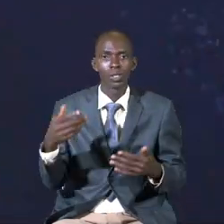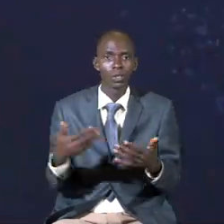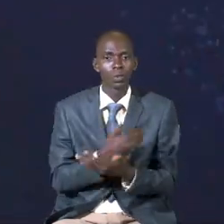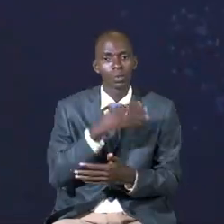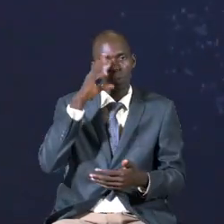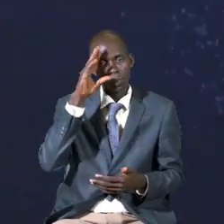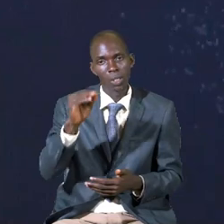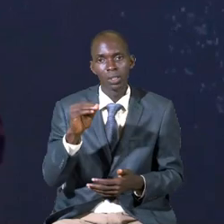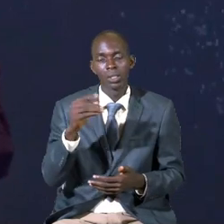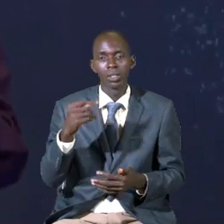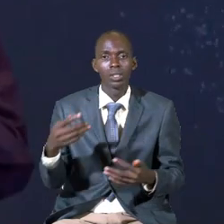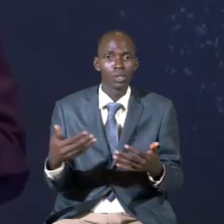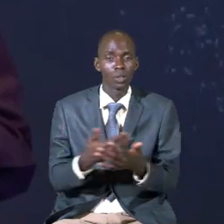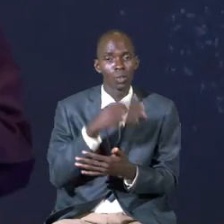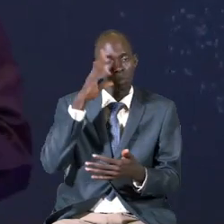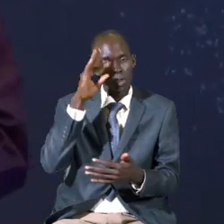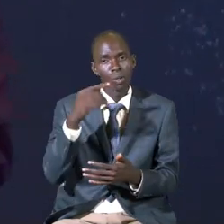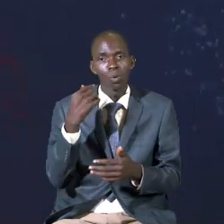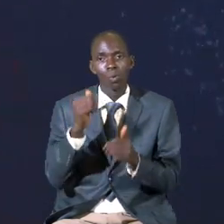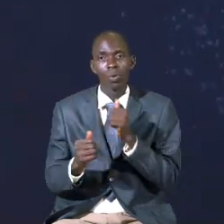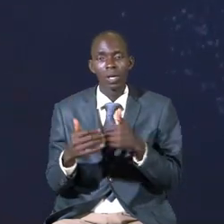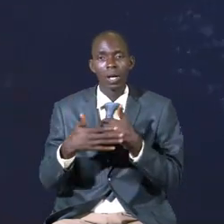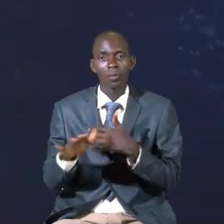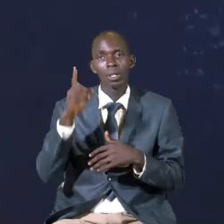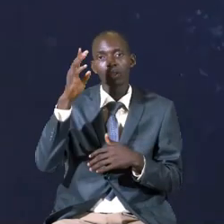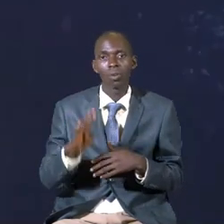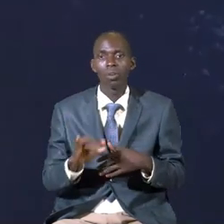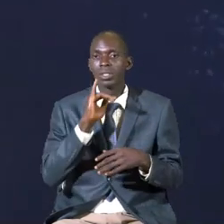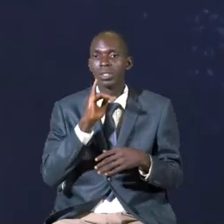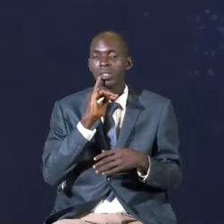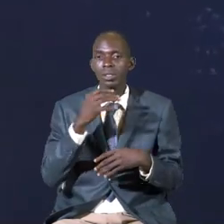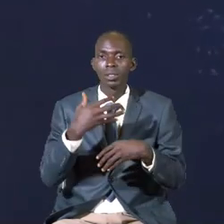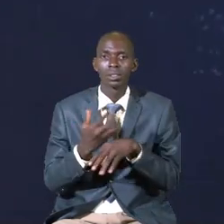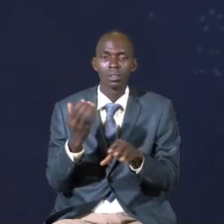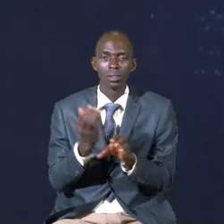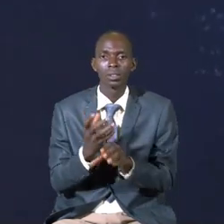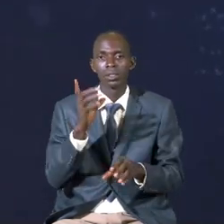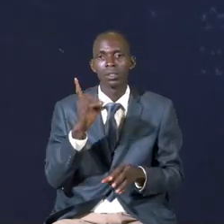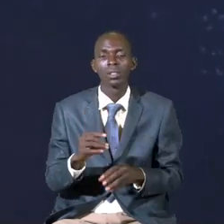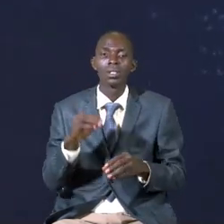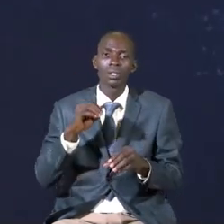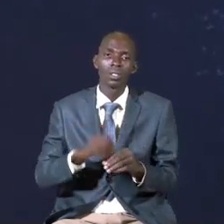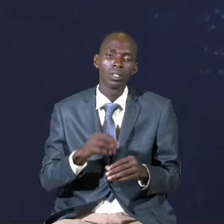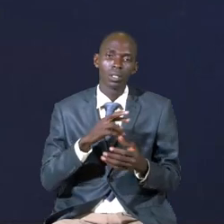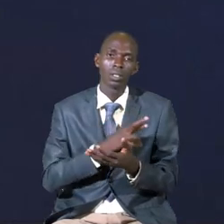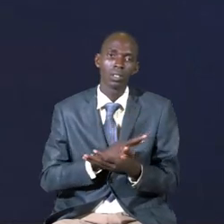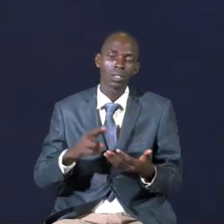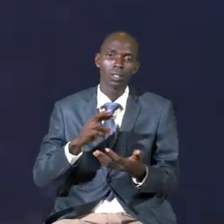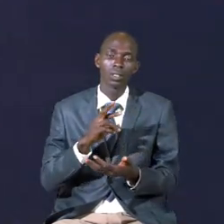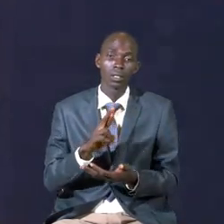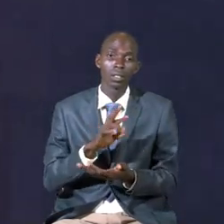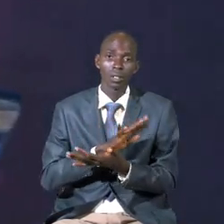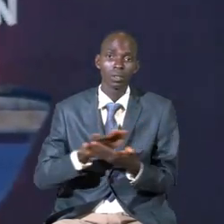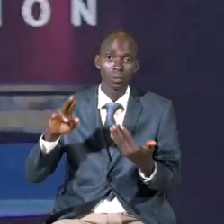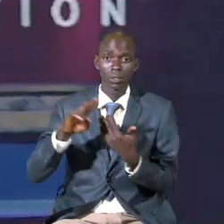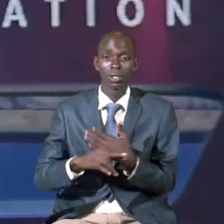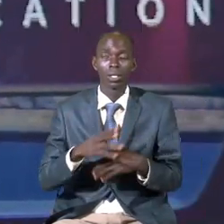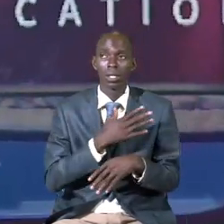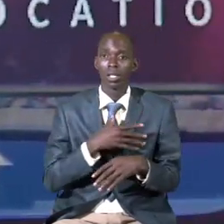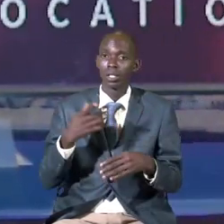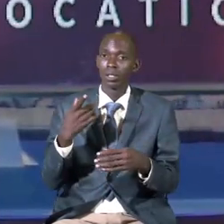new man which after god is created in righteousness and true